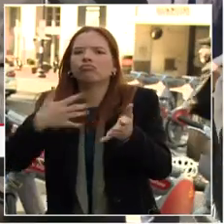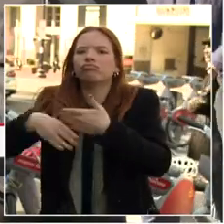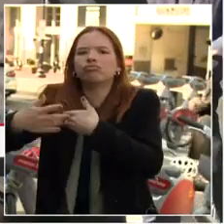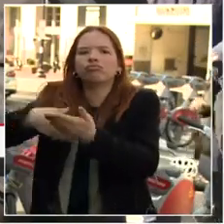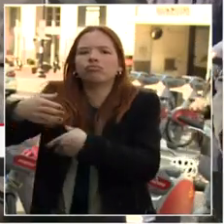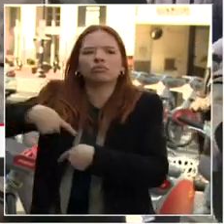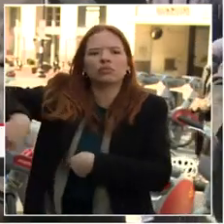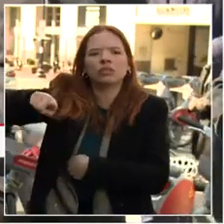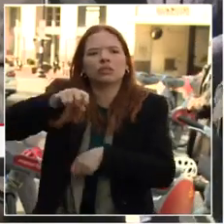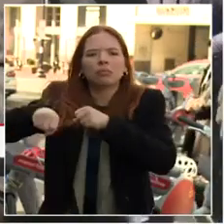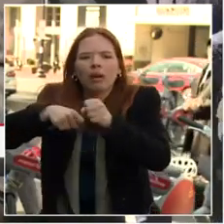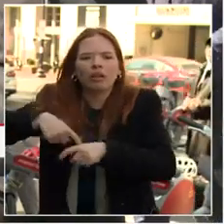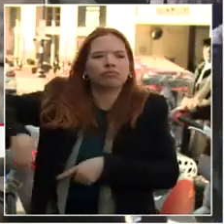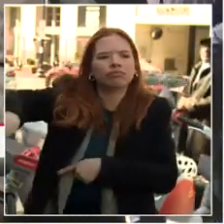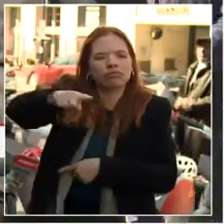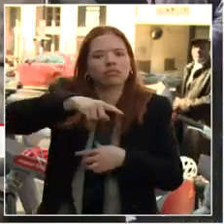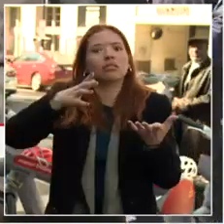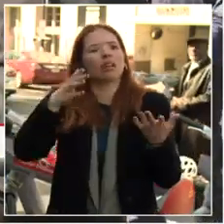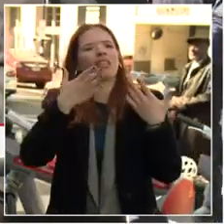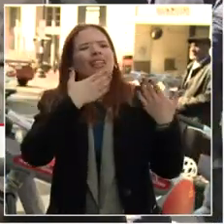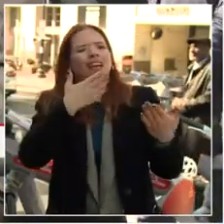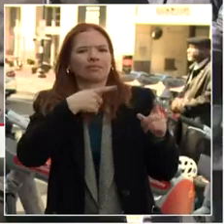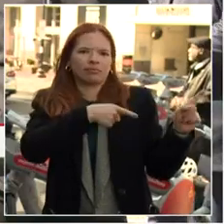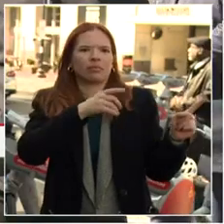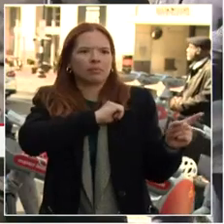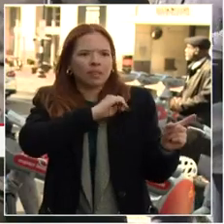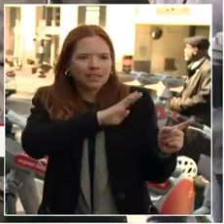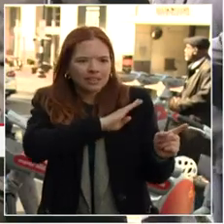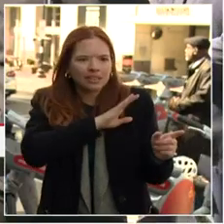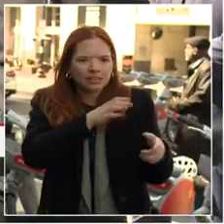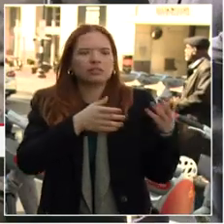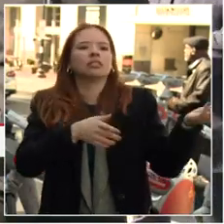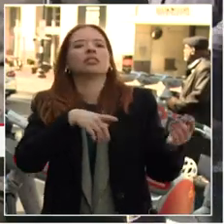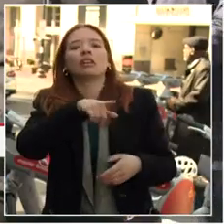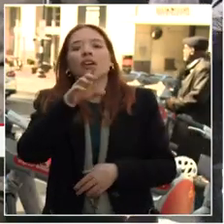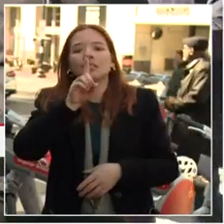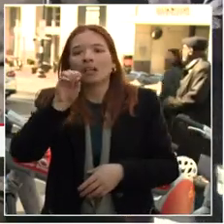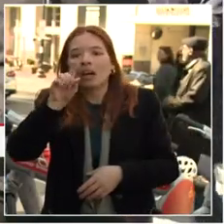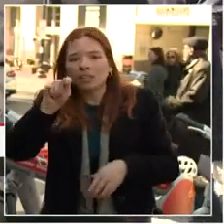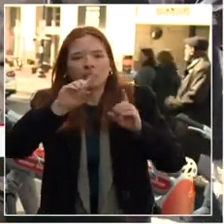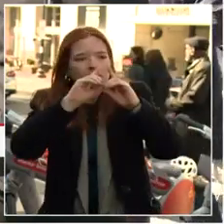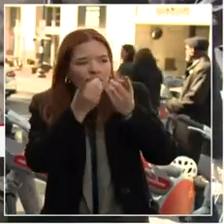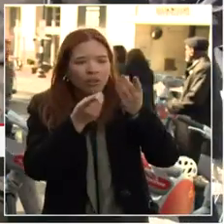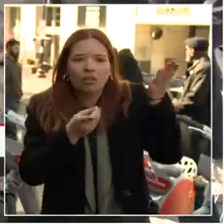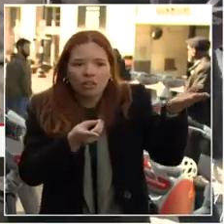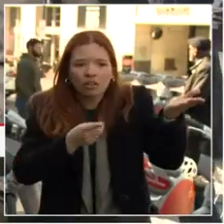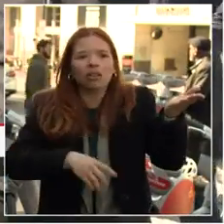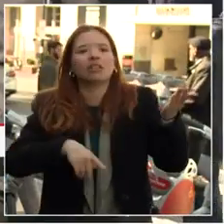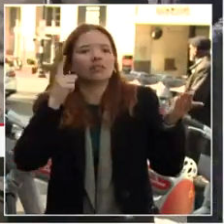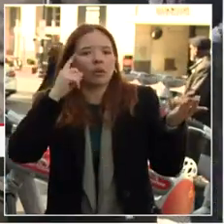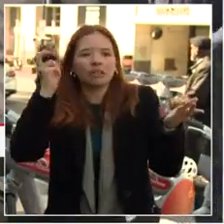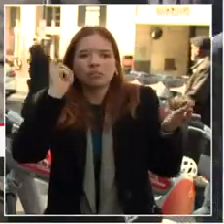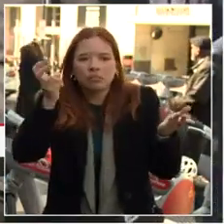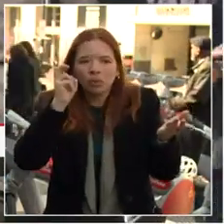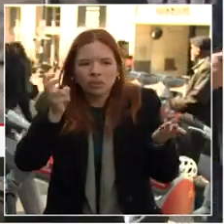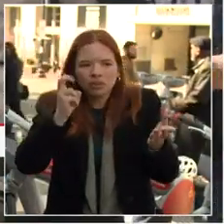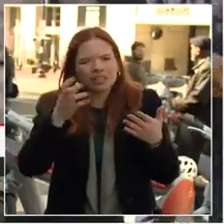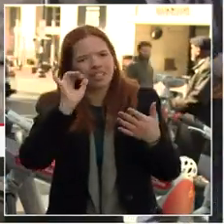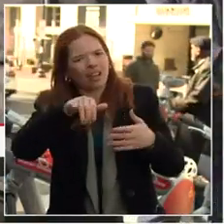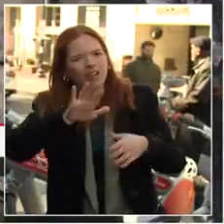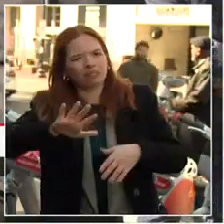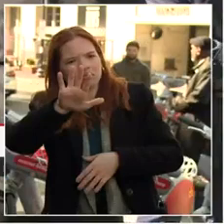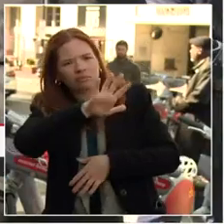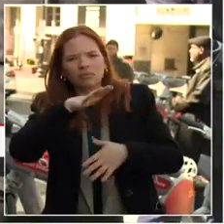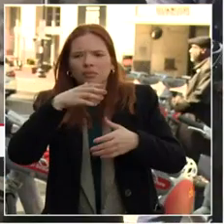of Transportation for collaborating with the businesses and owners to make sure that cyclists are safe while streeteries are